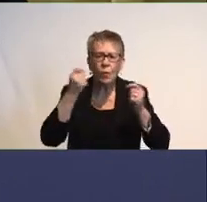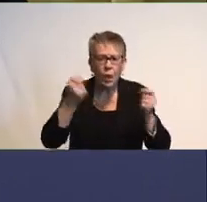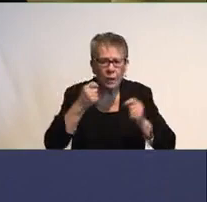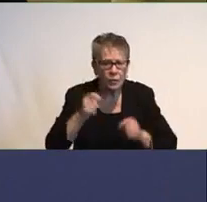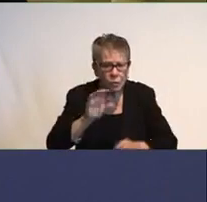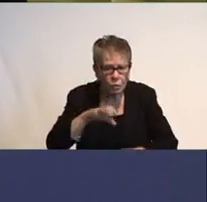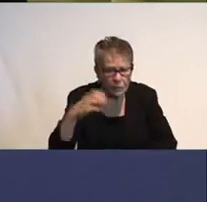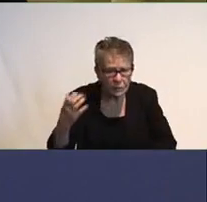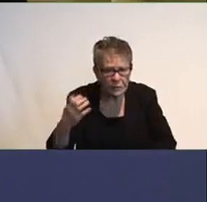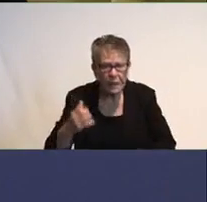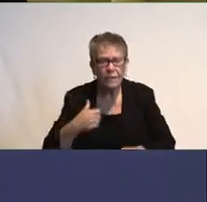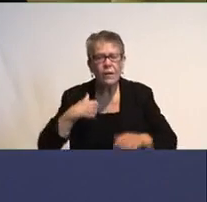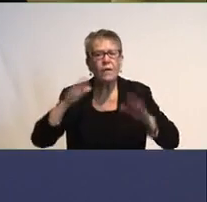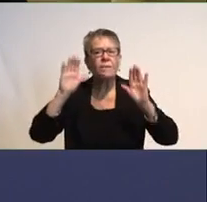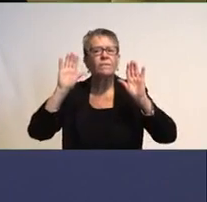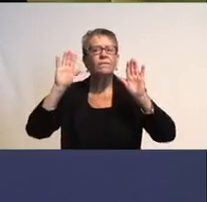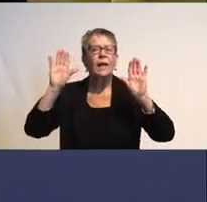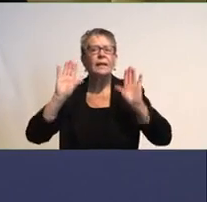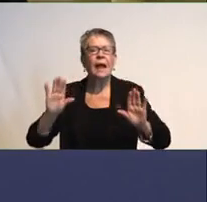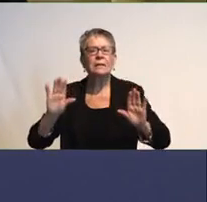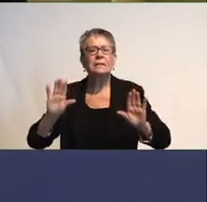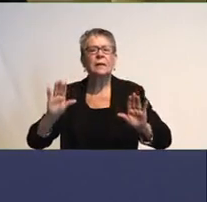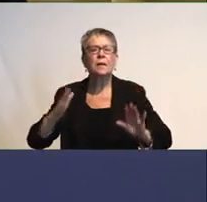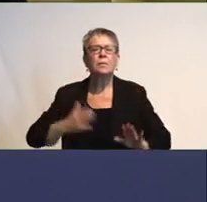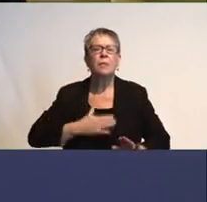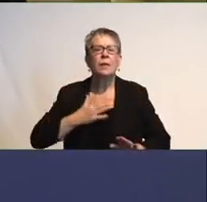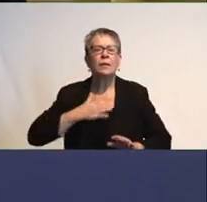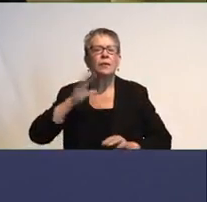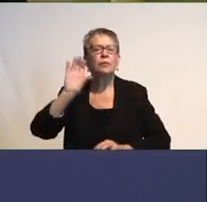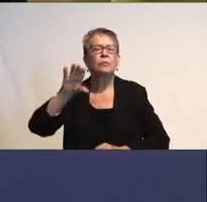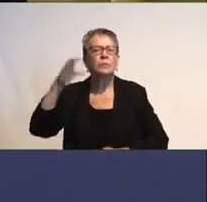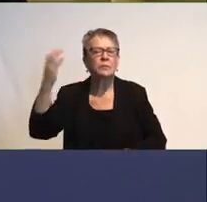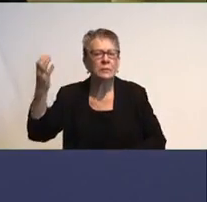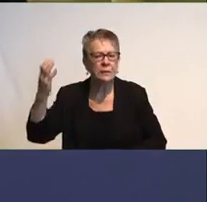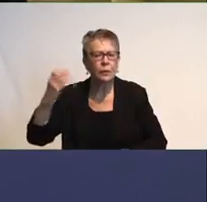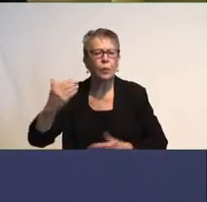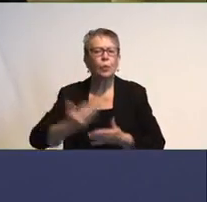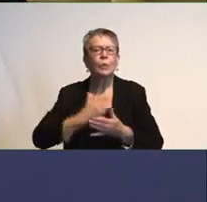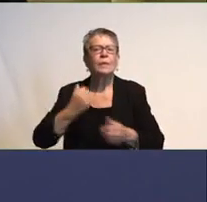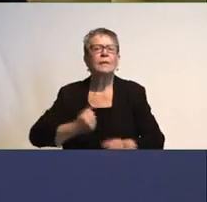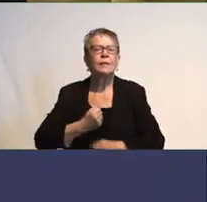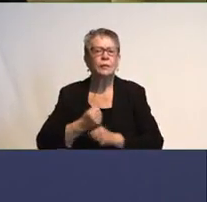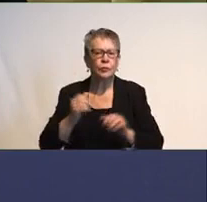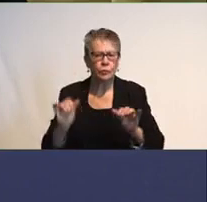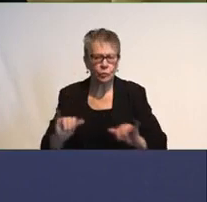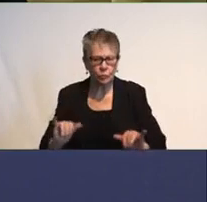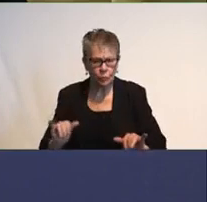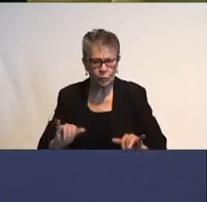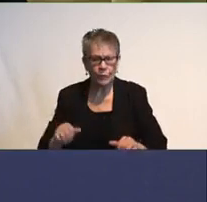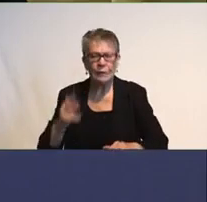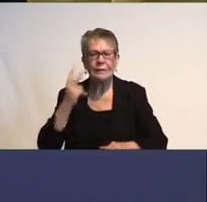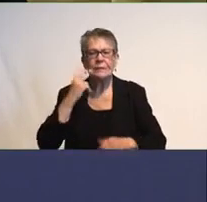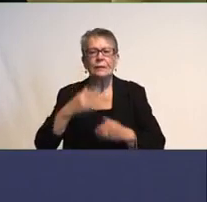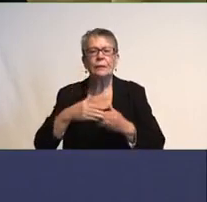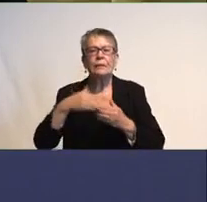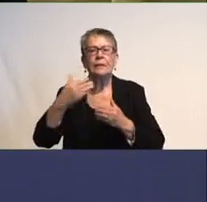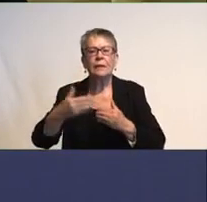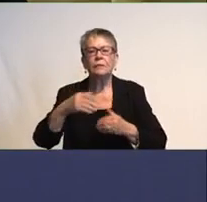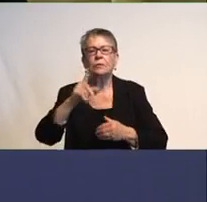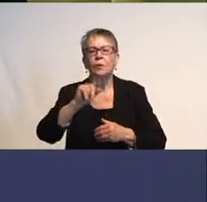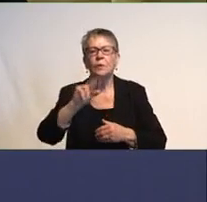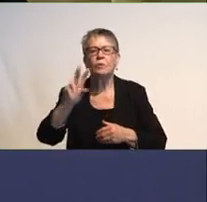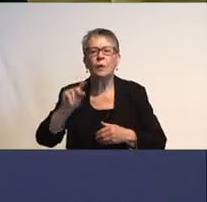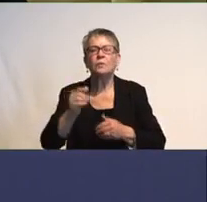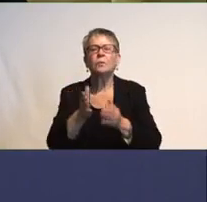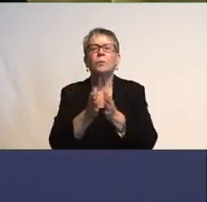fantastic and Merry Christmas. New Year's likewise, if we don't see you between now and then. But please, please do